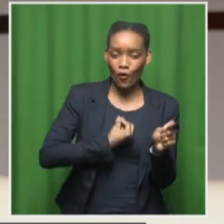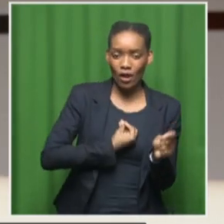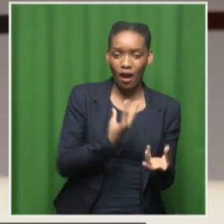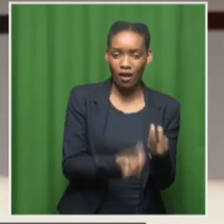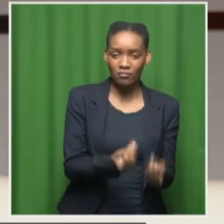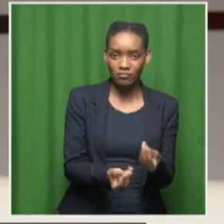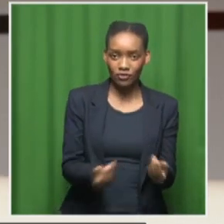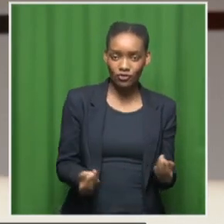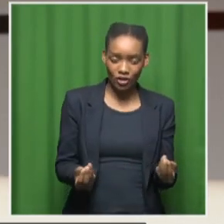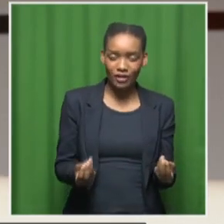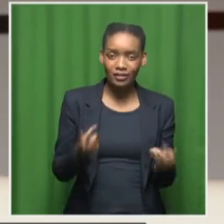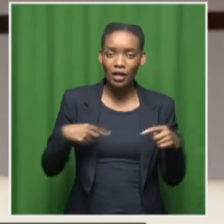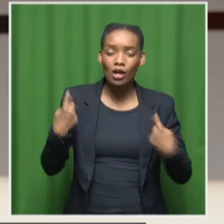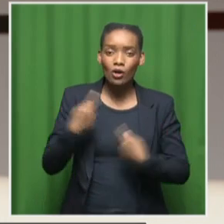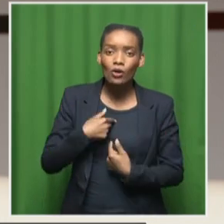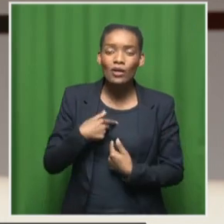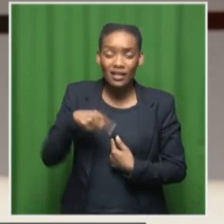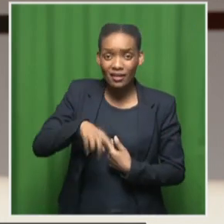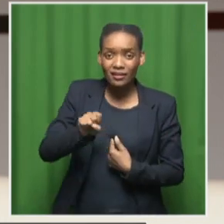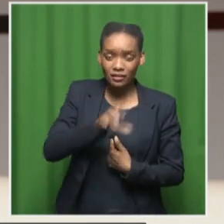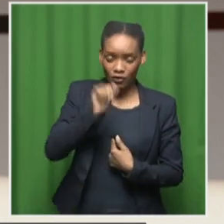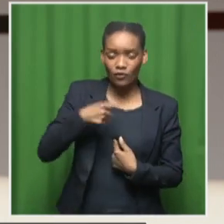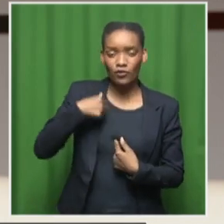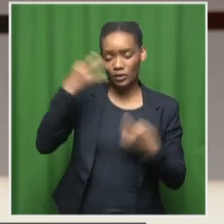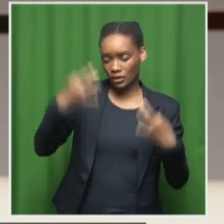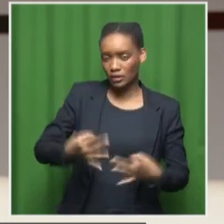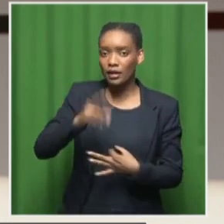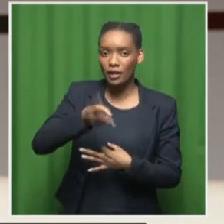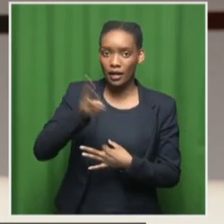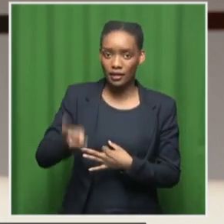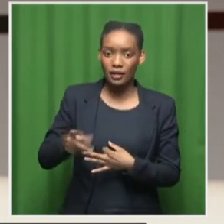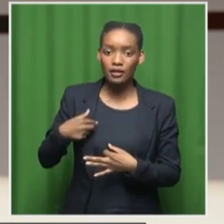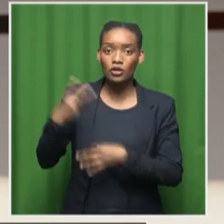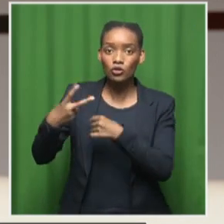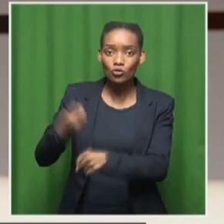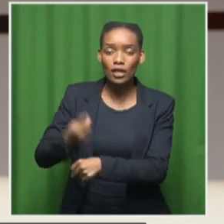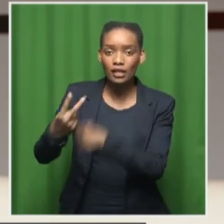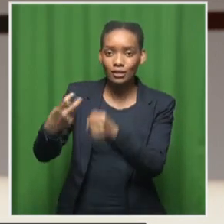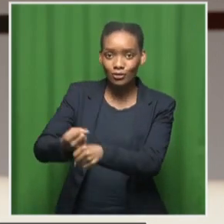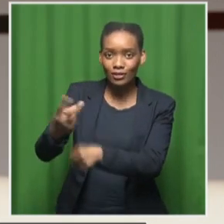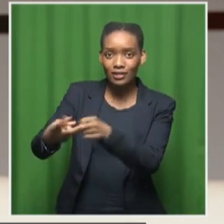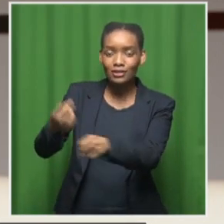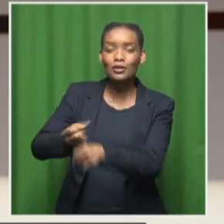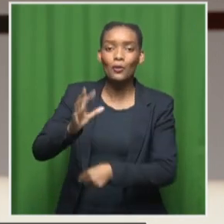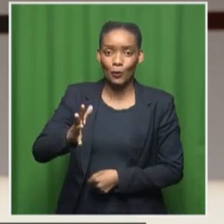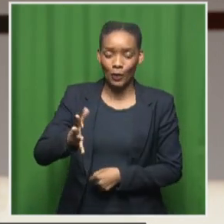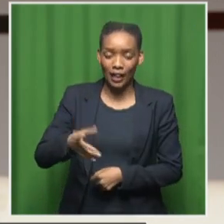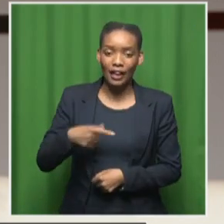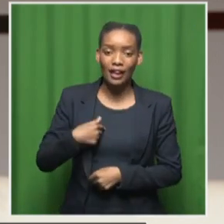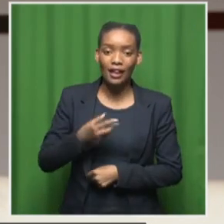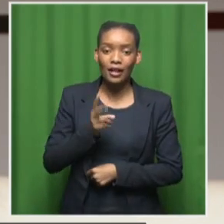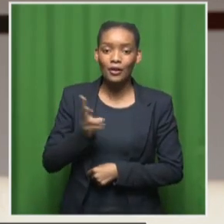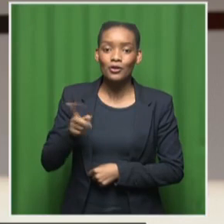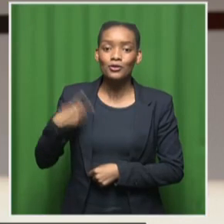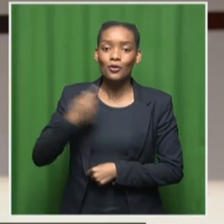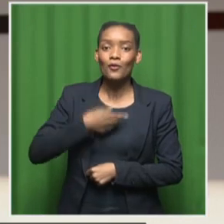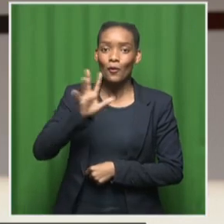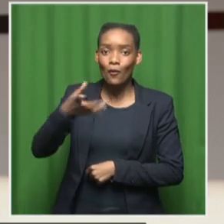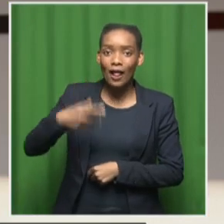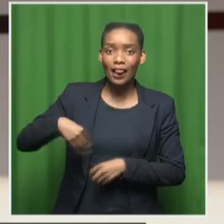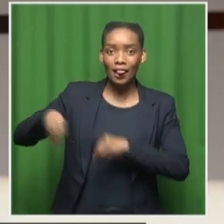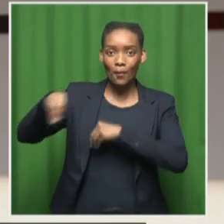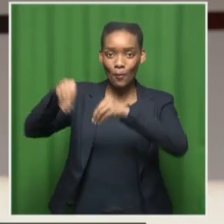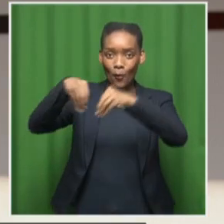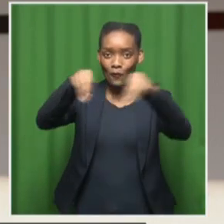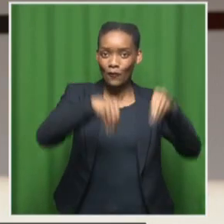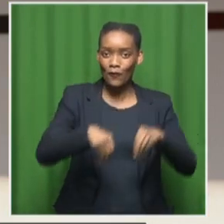South Africa. And so we were like, we will do it again. We will do it every 2 years. And you know what? On top of that, we will be a roving festival. So we move